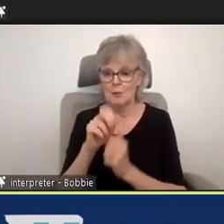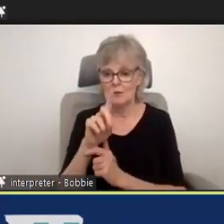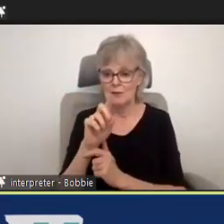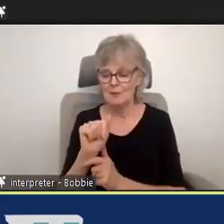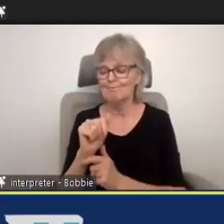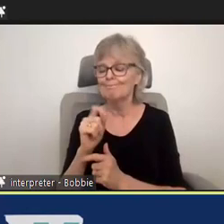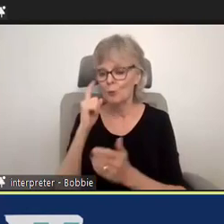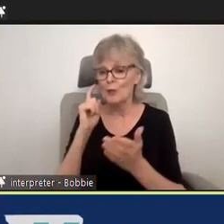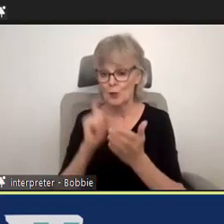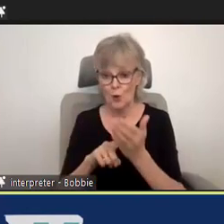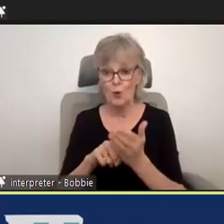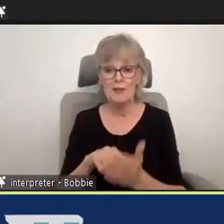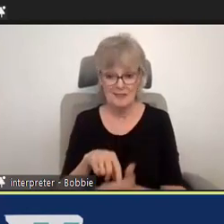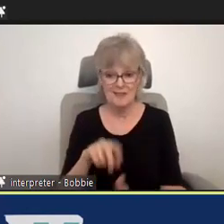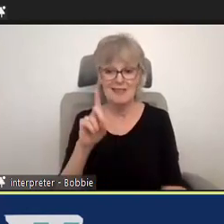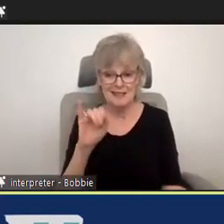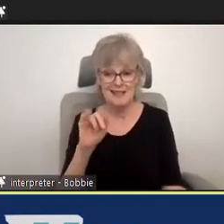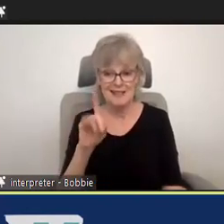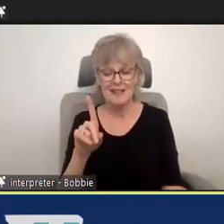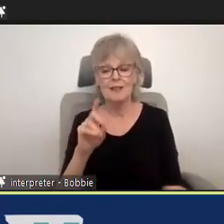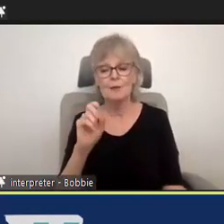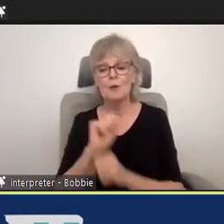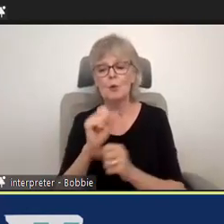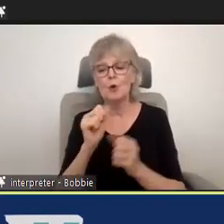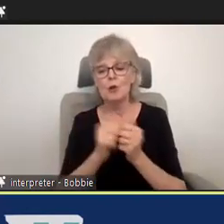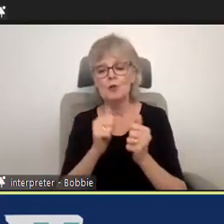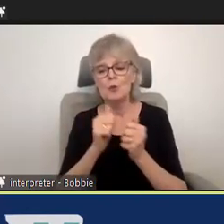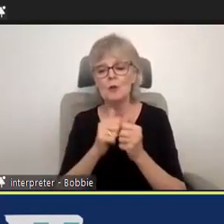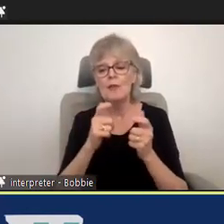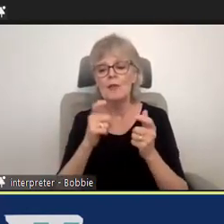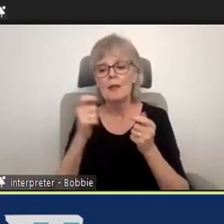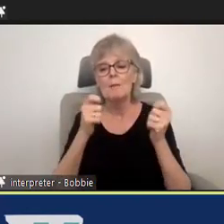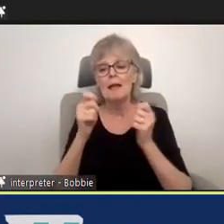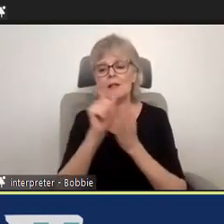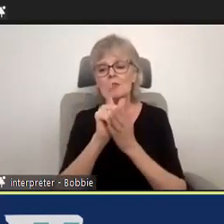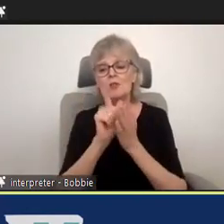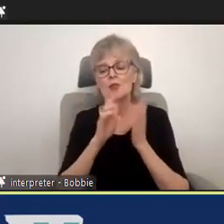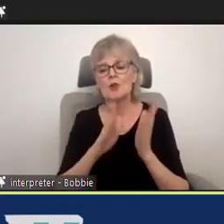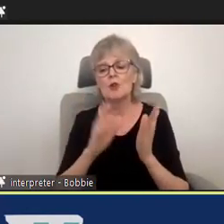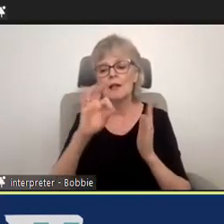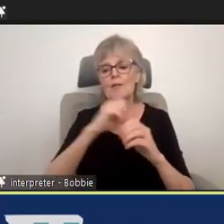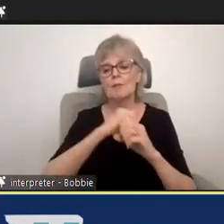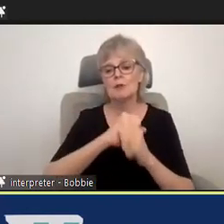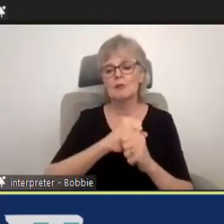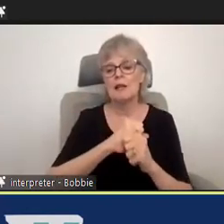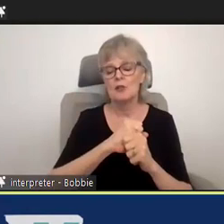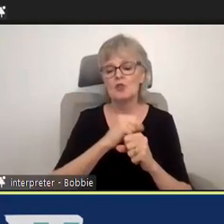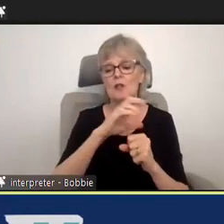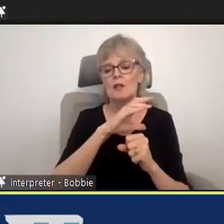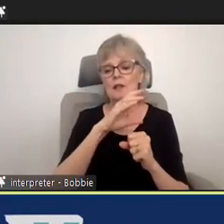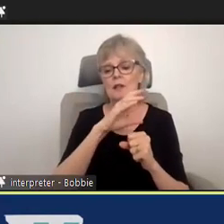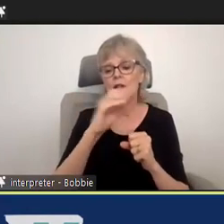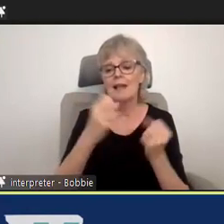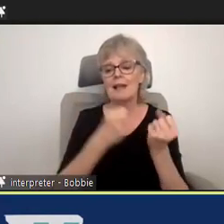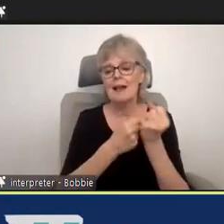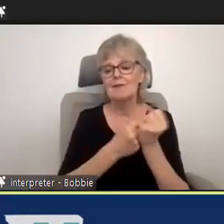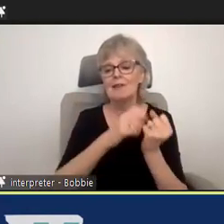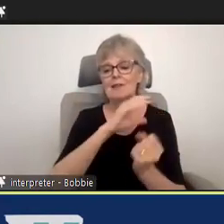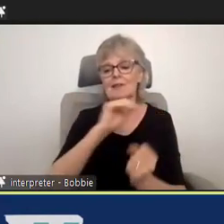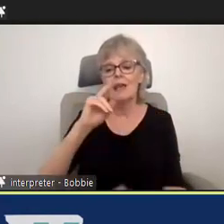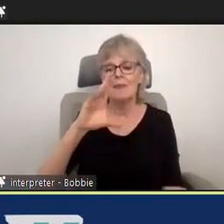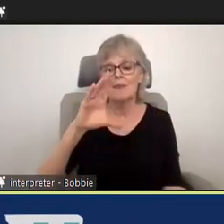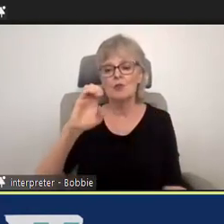was. We worked with the Managing Attorney of Protection and Advocacy and the USED and provided